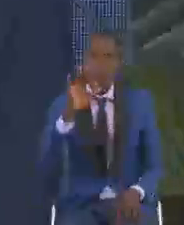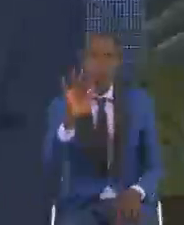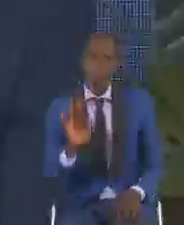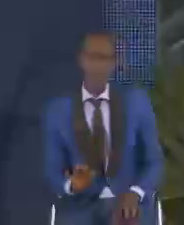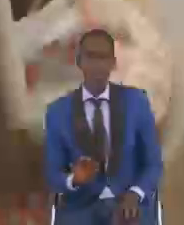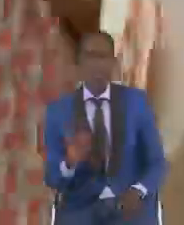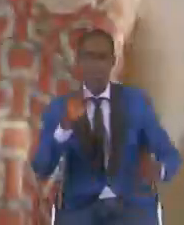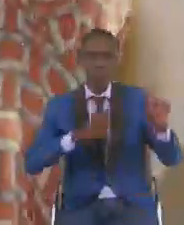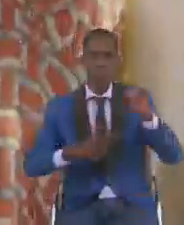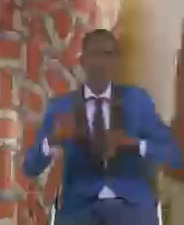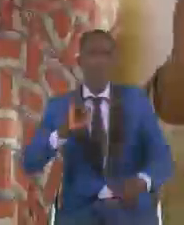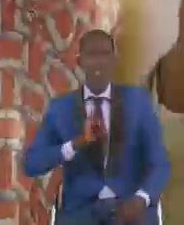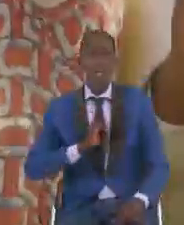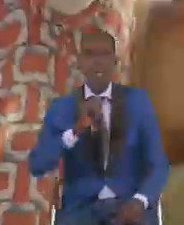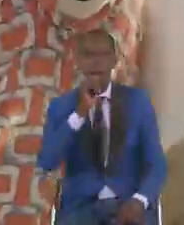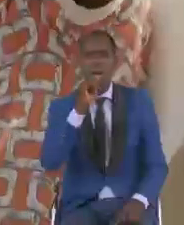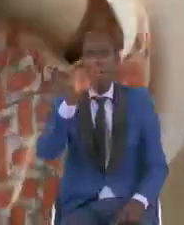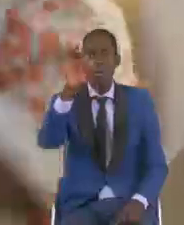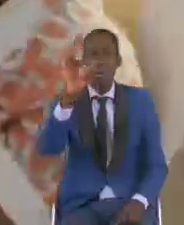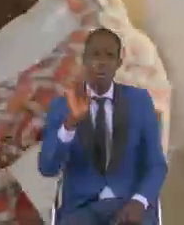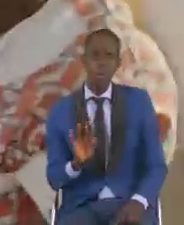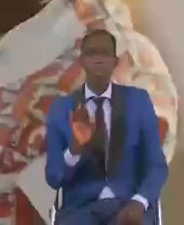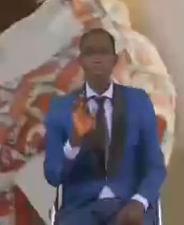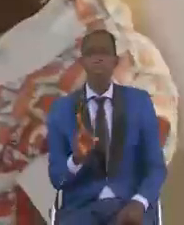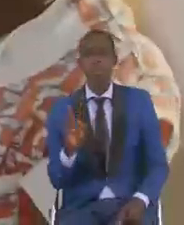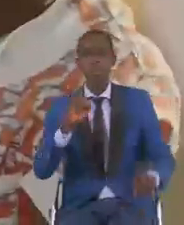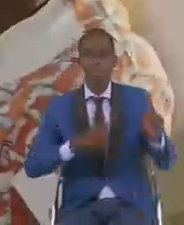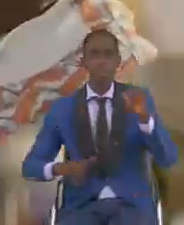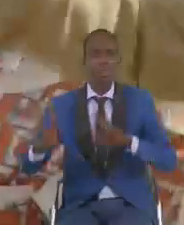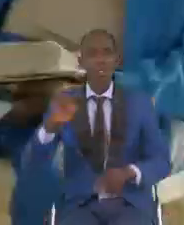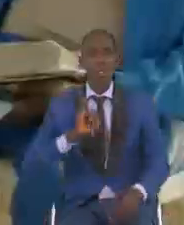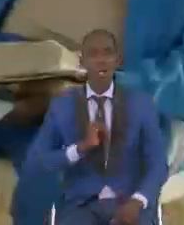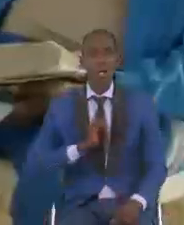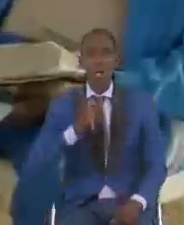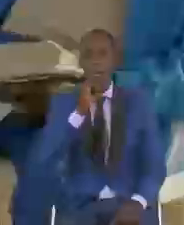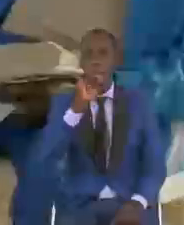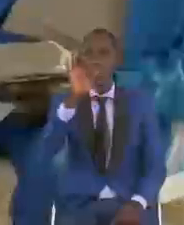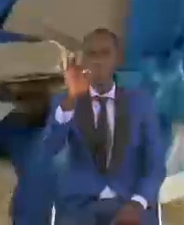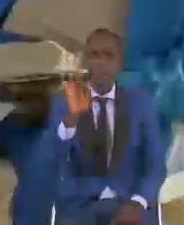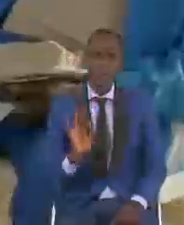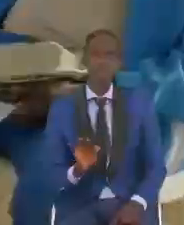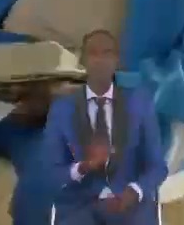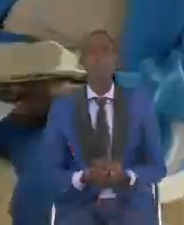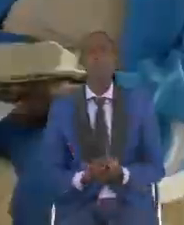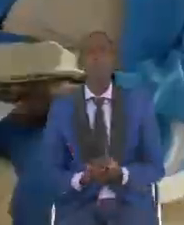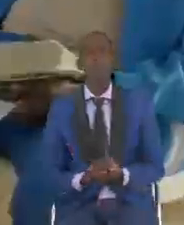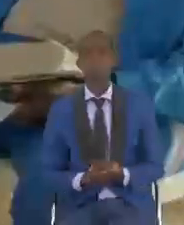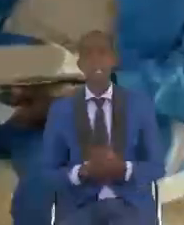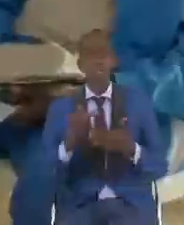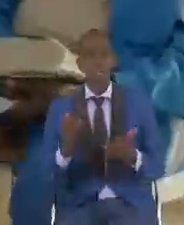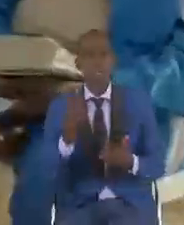am appointed. Somebody there, I am appointed. Look at this